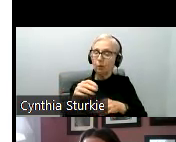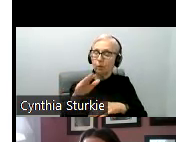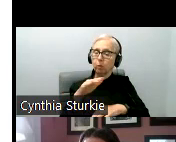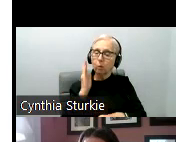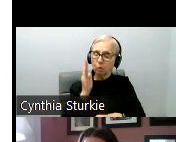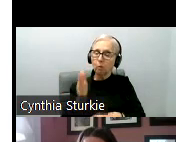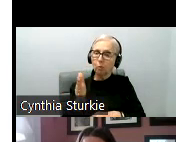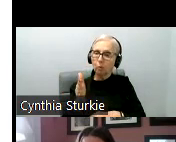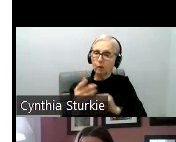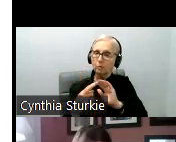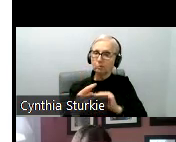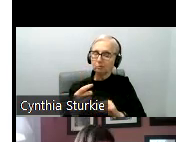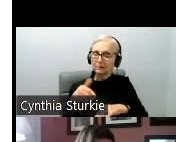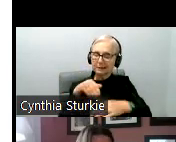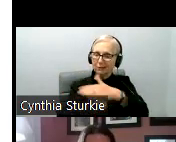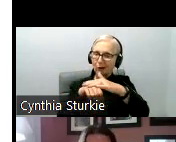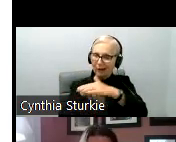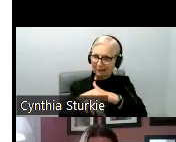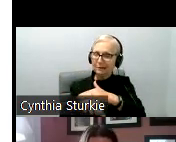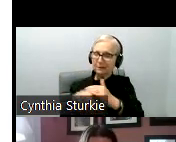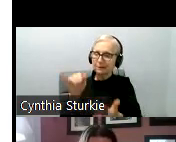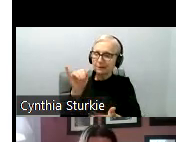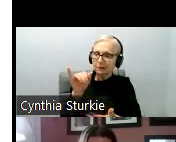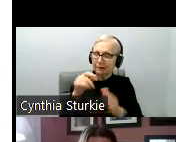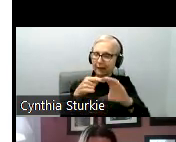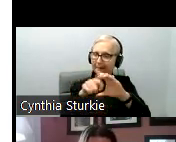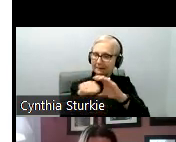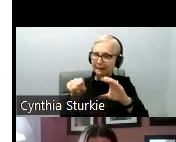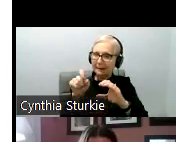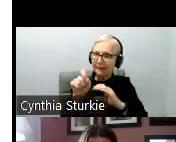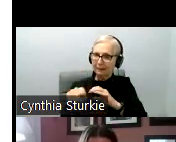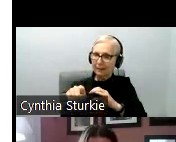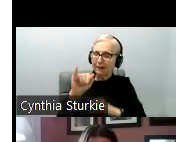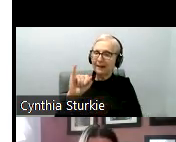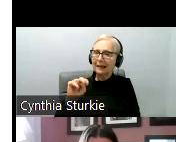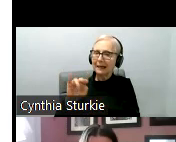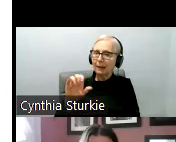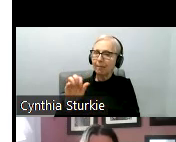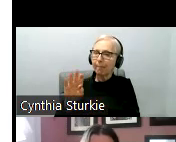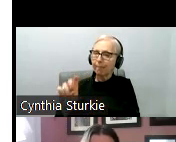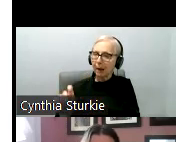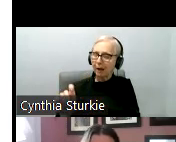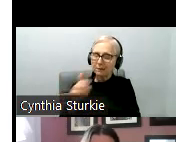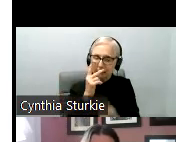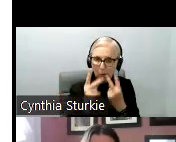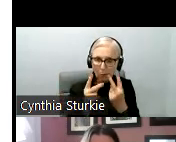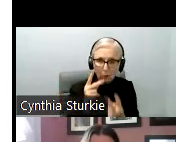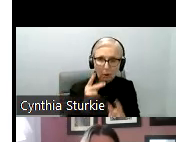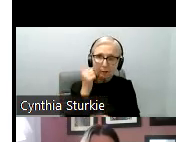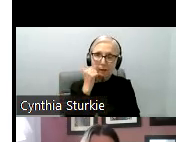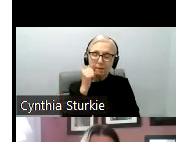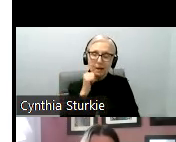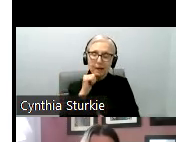presentation today, so you have access to that. That is an email inbox that is monitored daily, and we are happy to receive